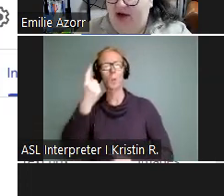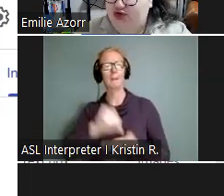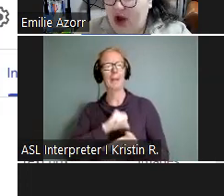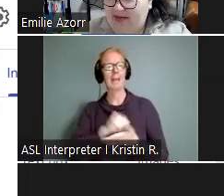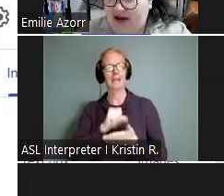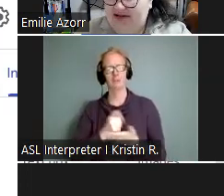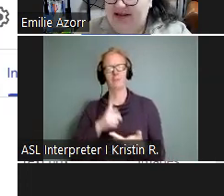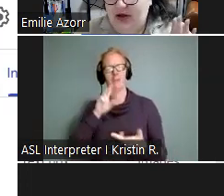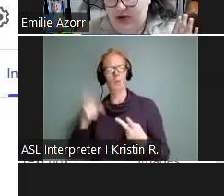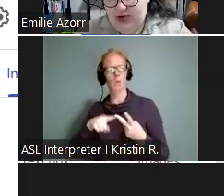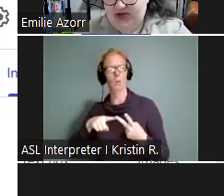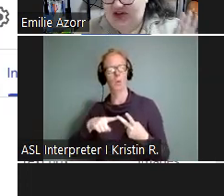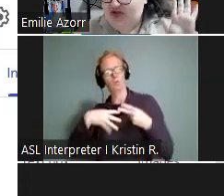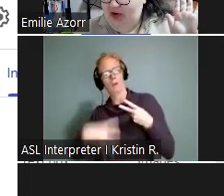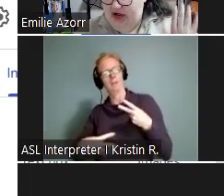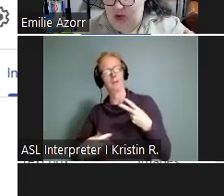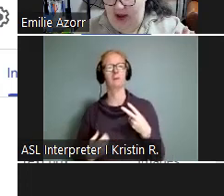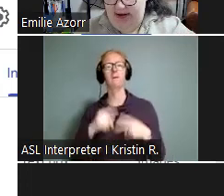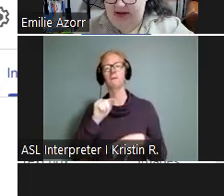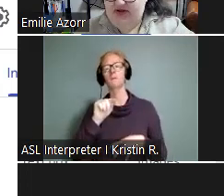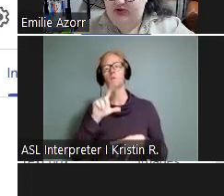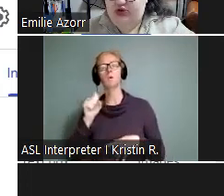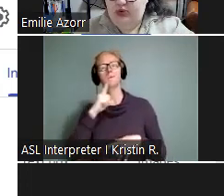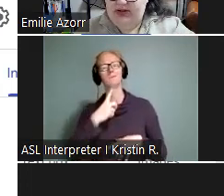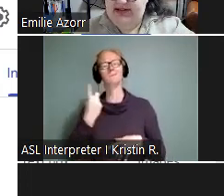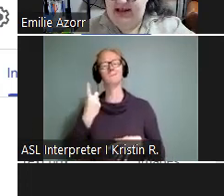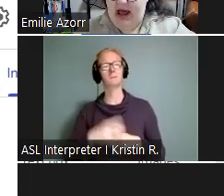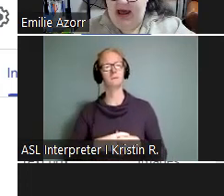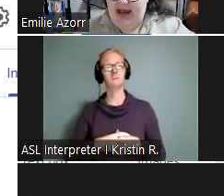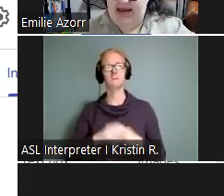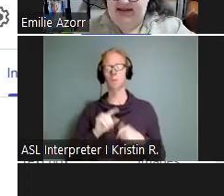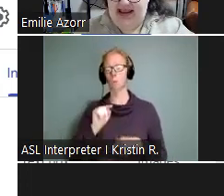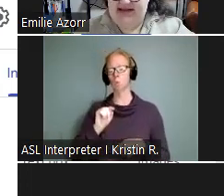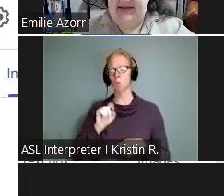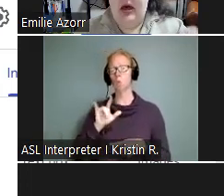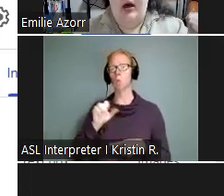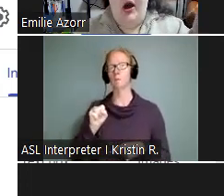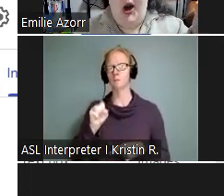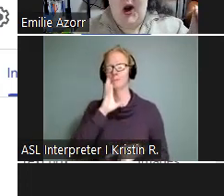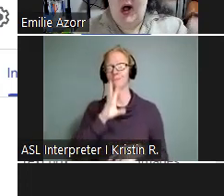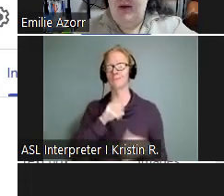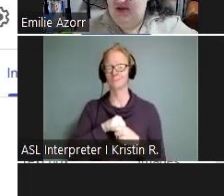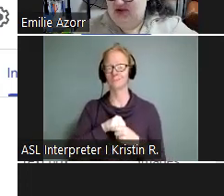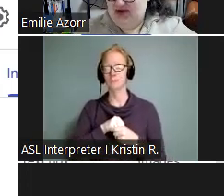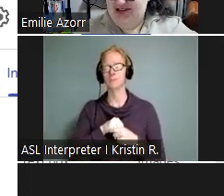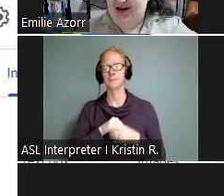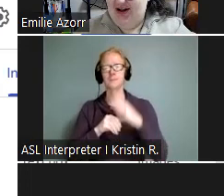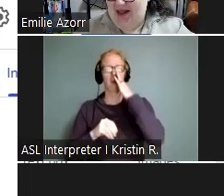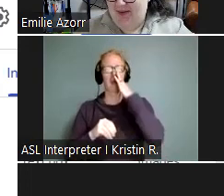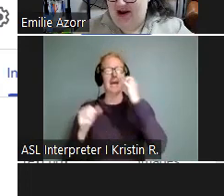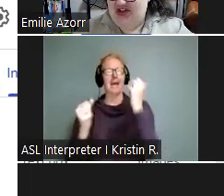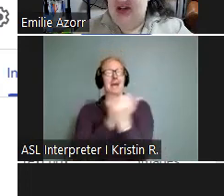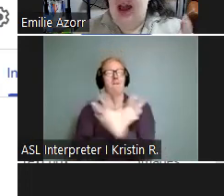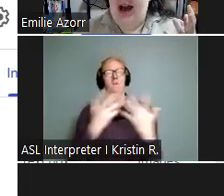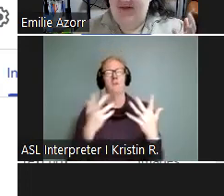other two have drop down. Tools we just put into one. So tools contains all of the tools that